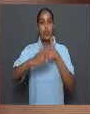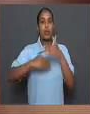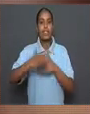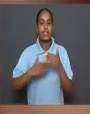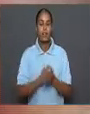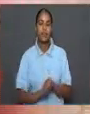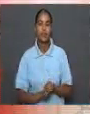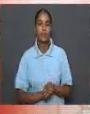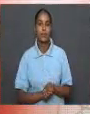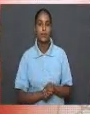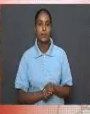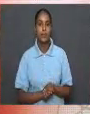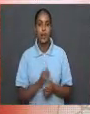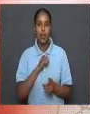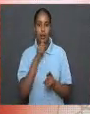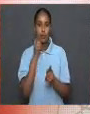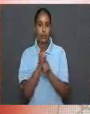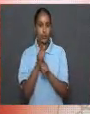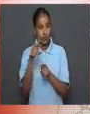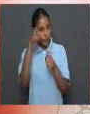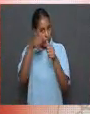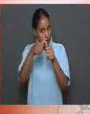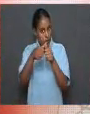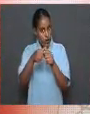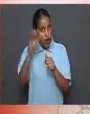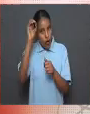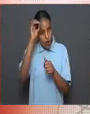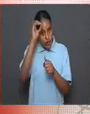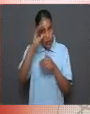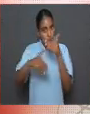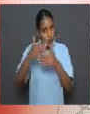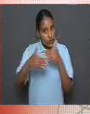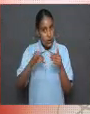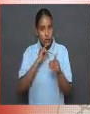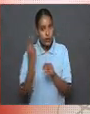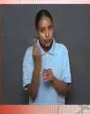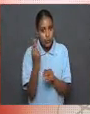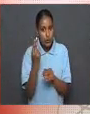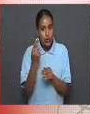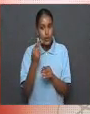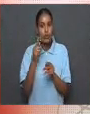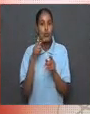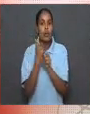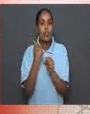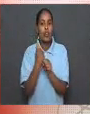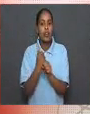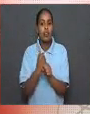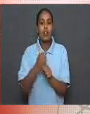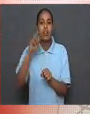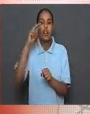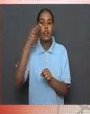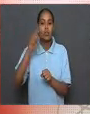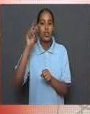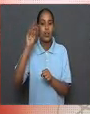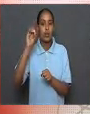process. I'm sure you remember that Ostwald's process is used to manufacture